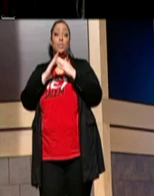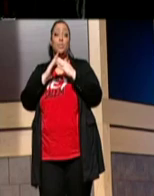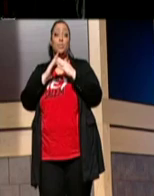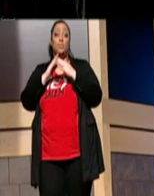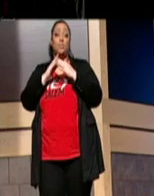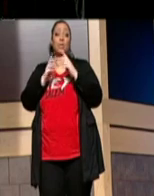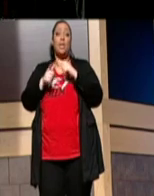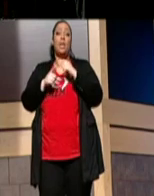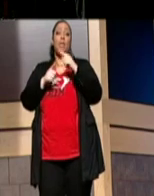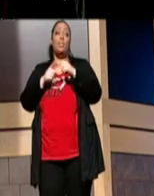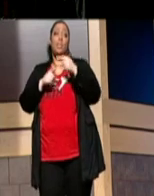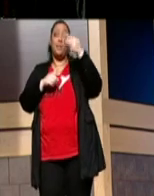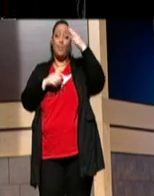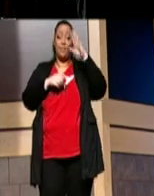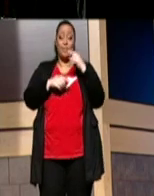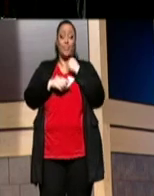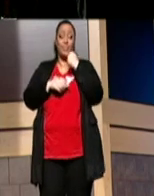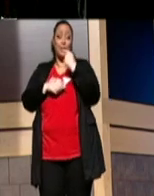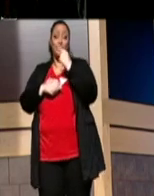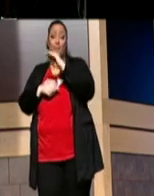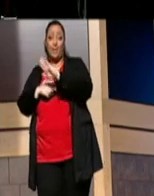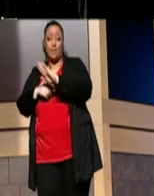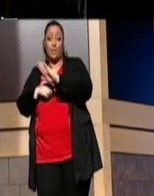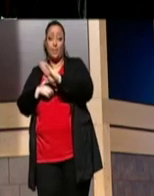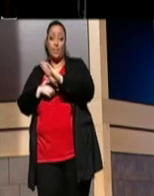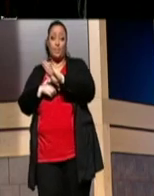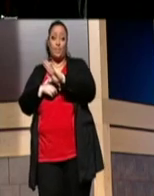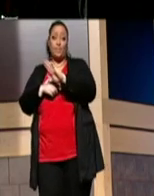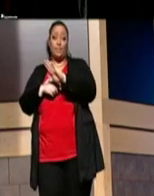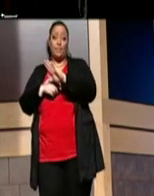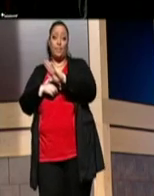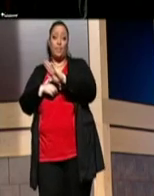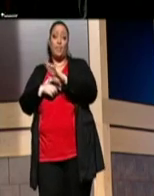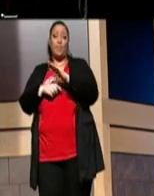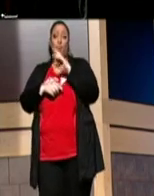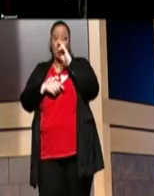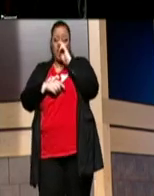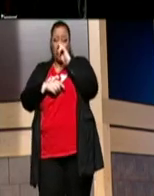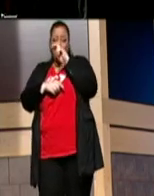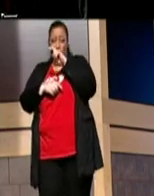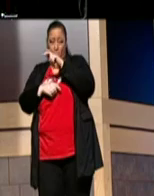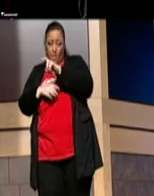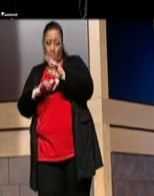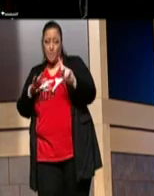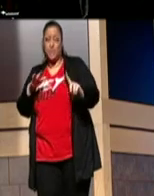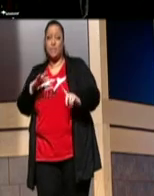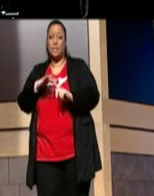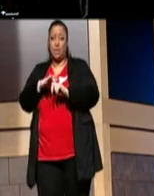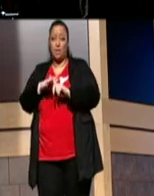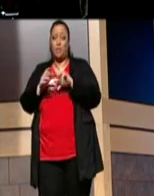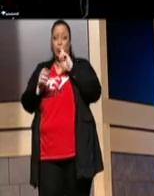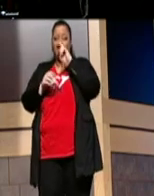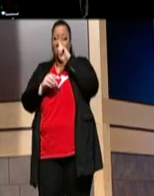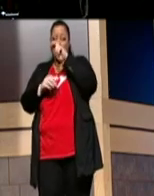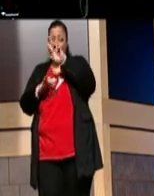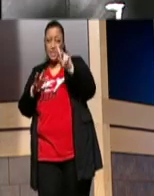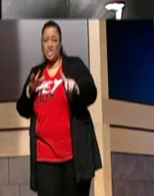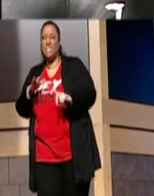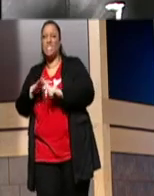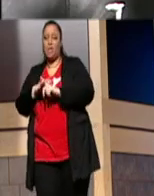Then God made a deal with him. He said, when the locust comes, yes, when the pestilence